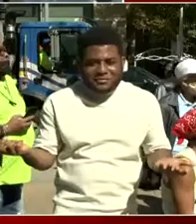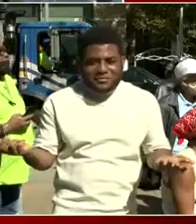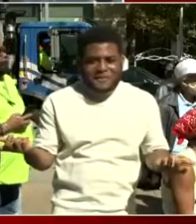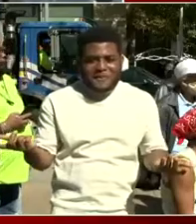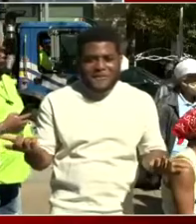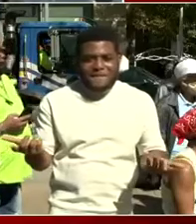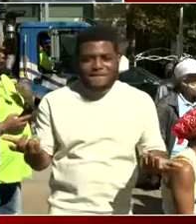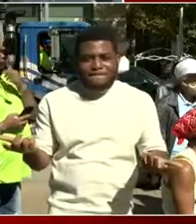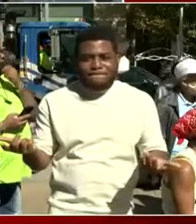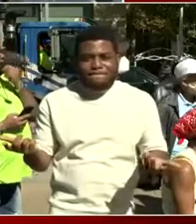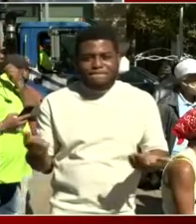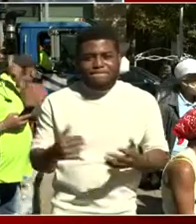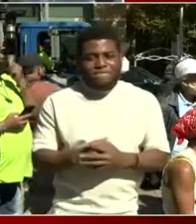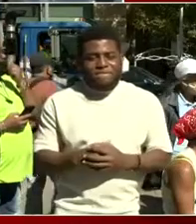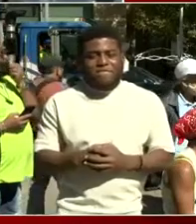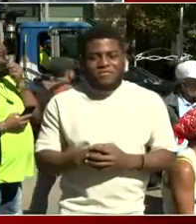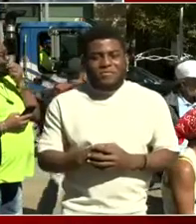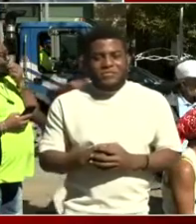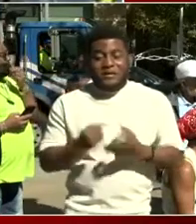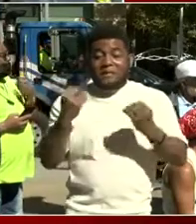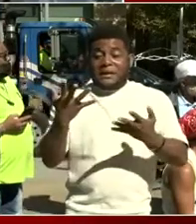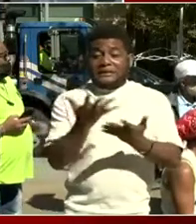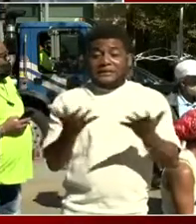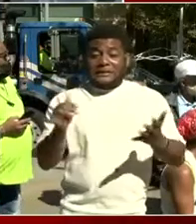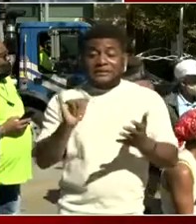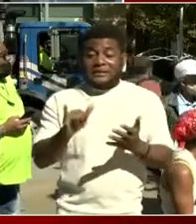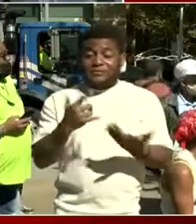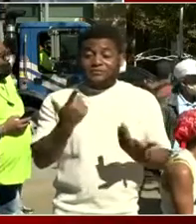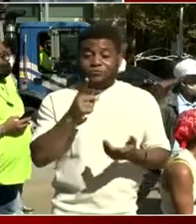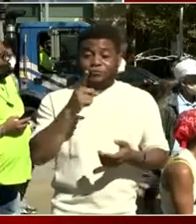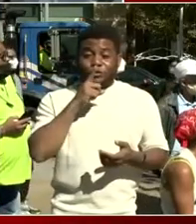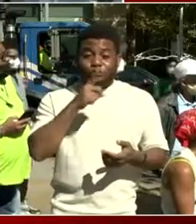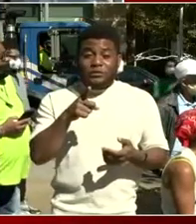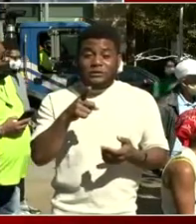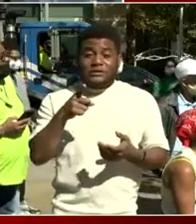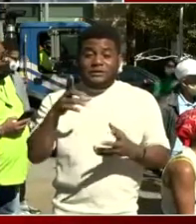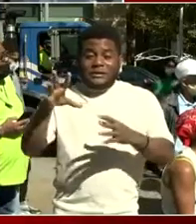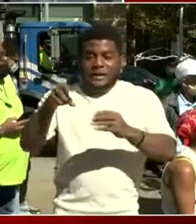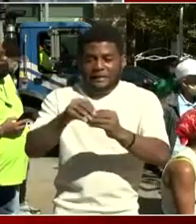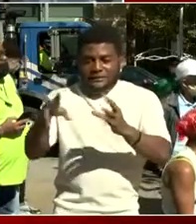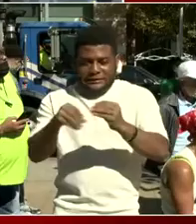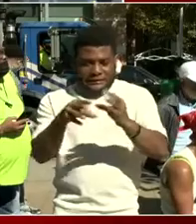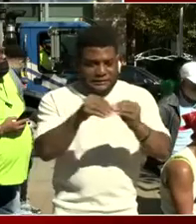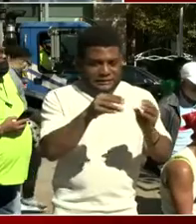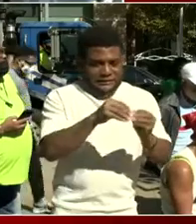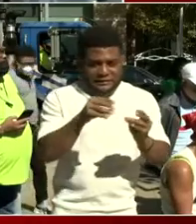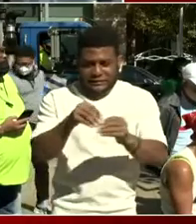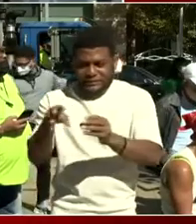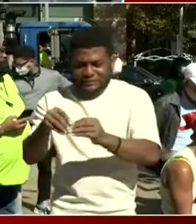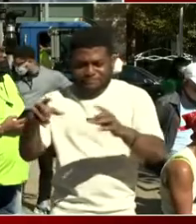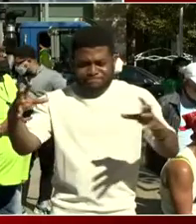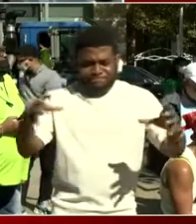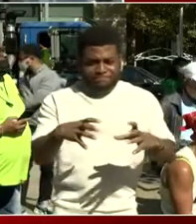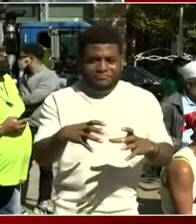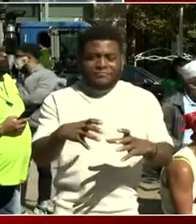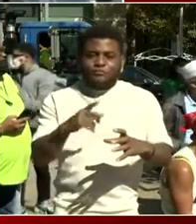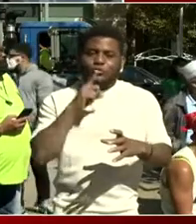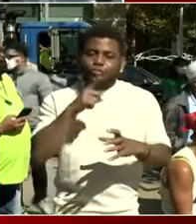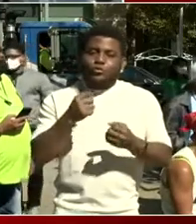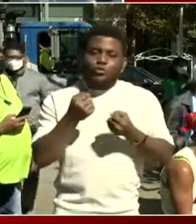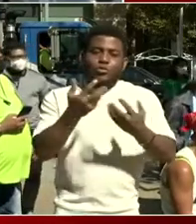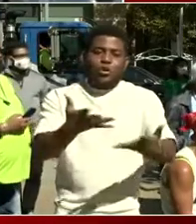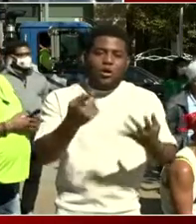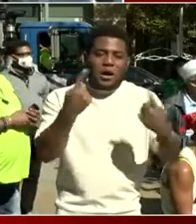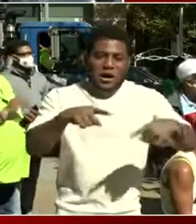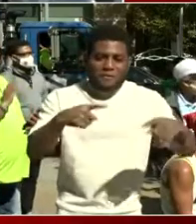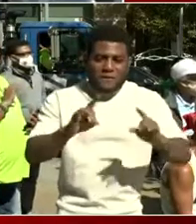kind of meshed all together. COVID, all of those things in a big pot. I think there was a study done recently in one of the universities, maybe